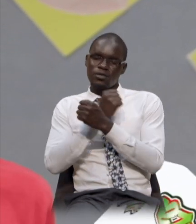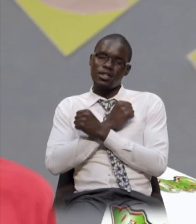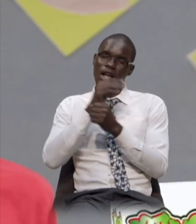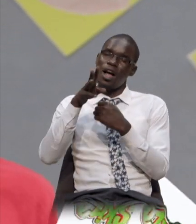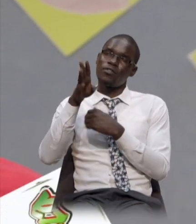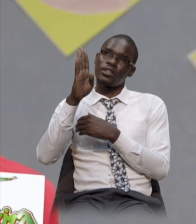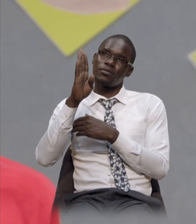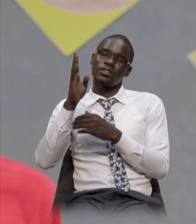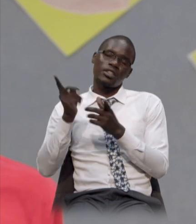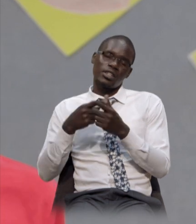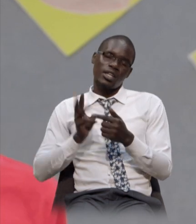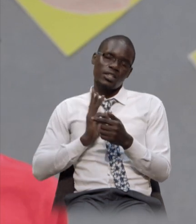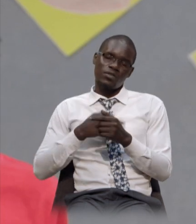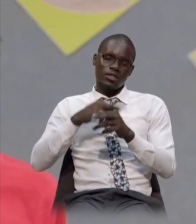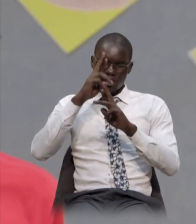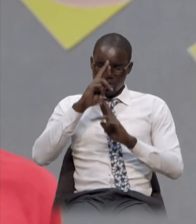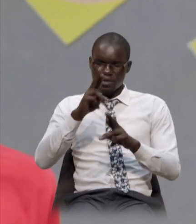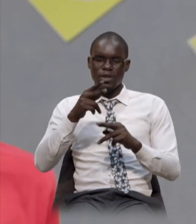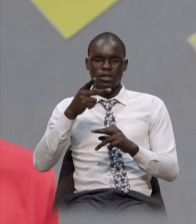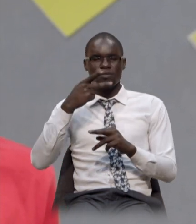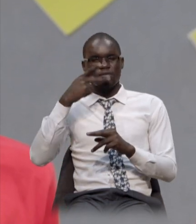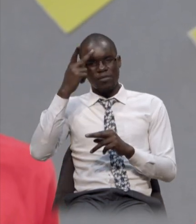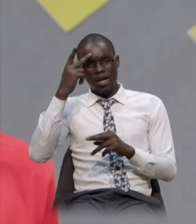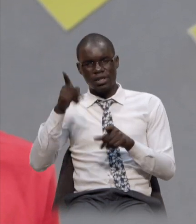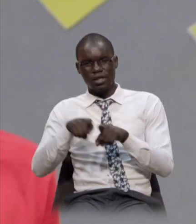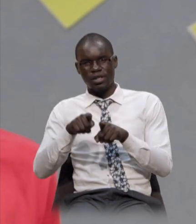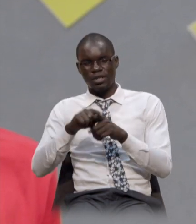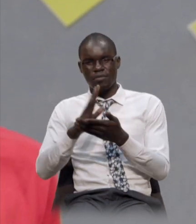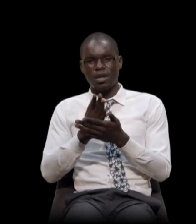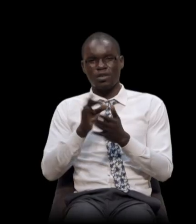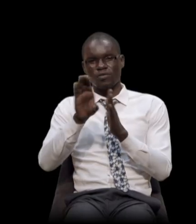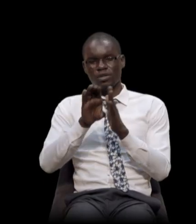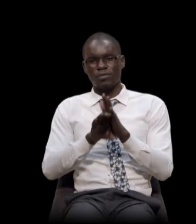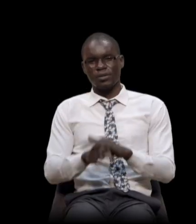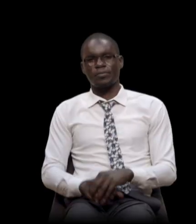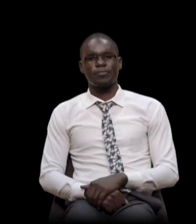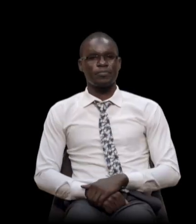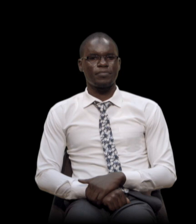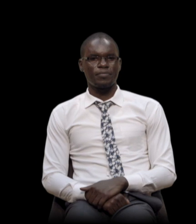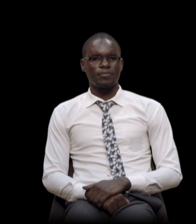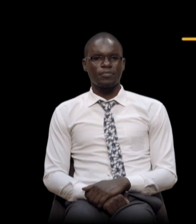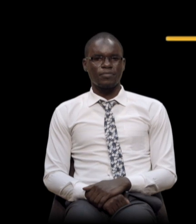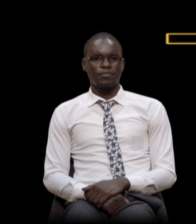we have to respect our parents because it is part of the commandments. See you after the break.